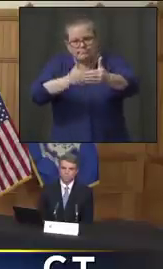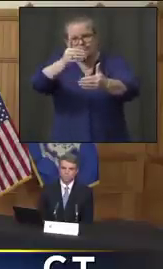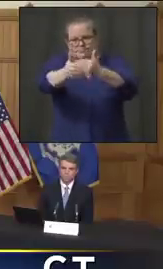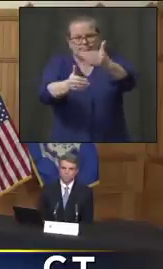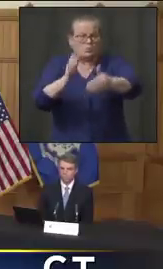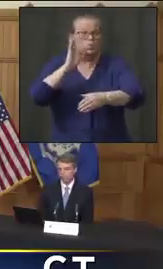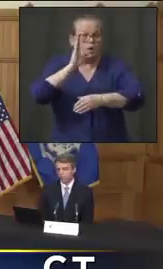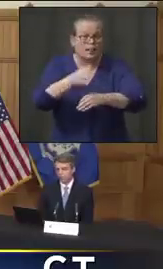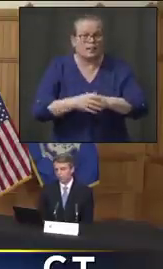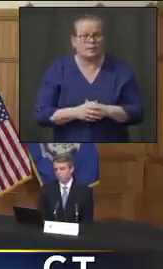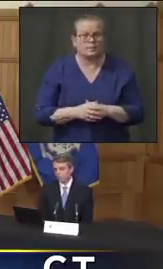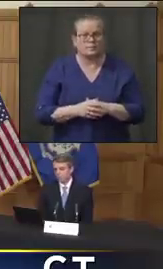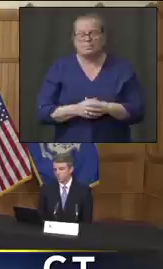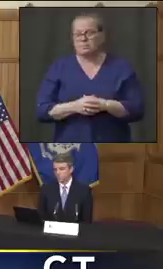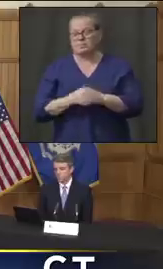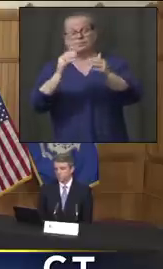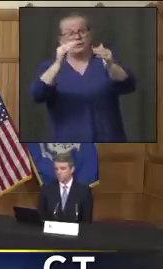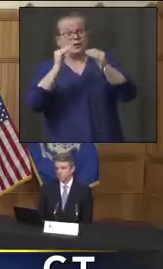Current.